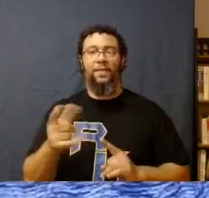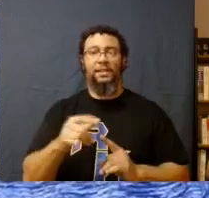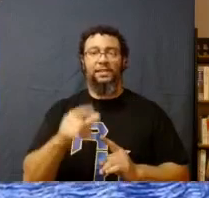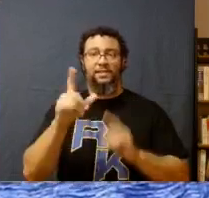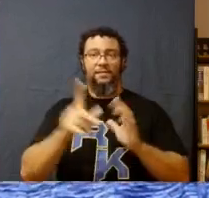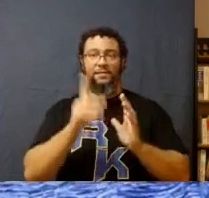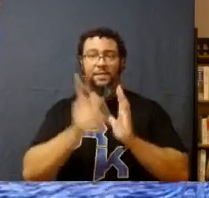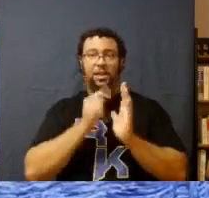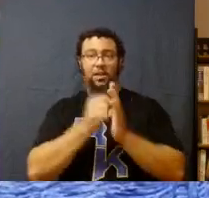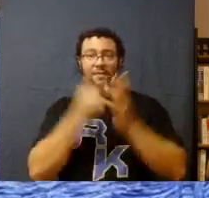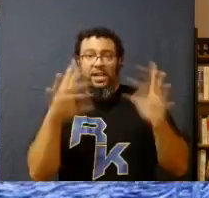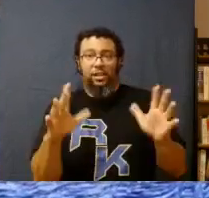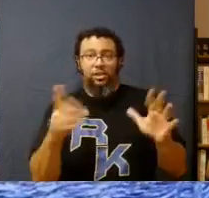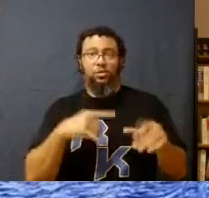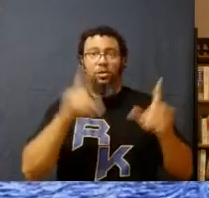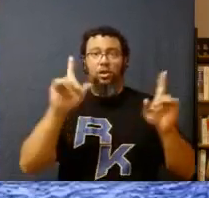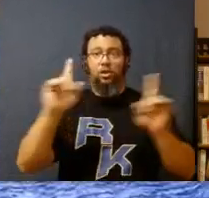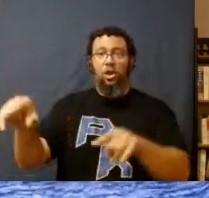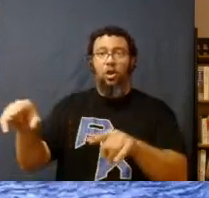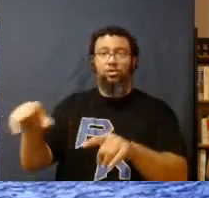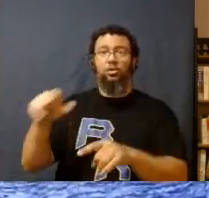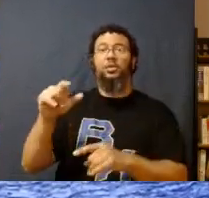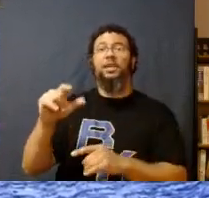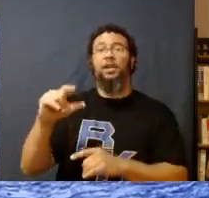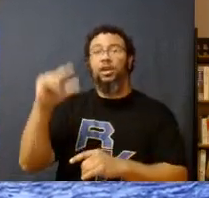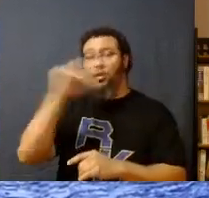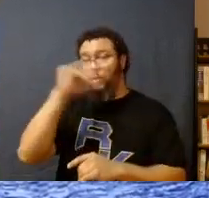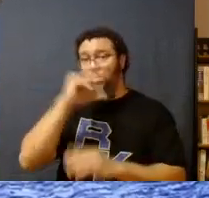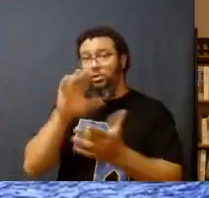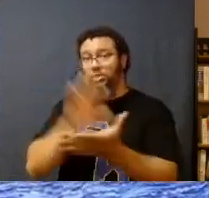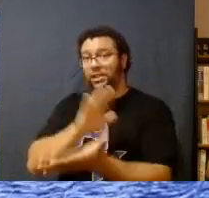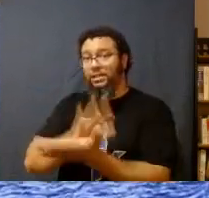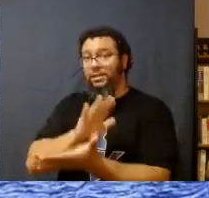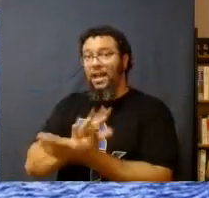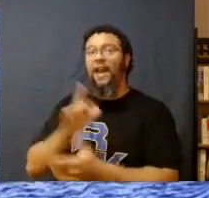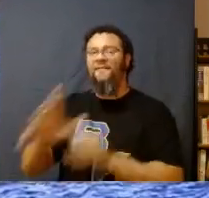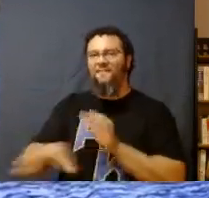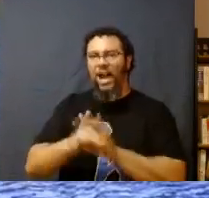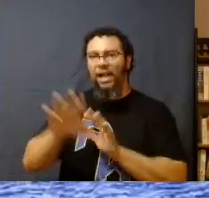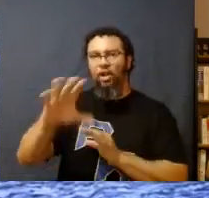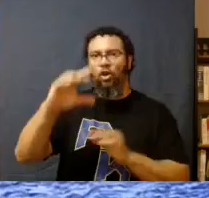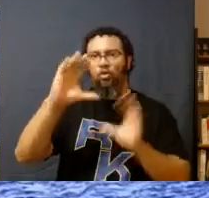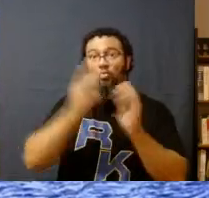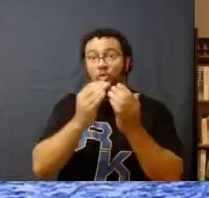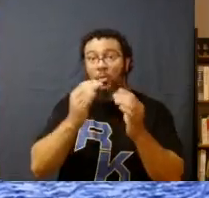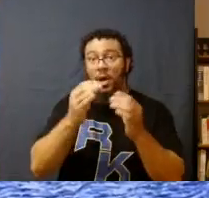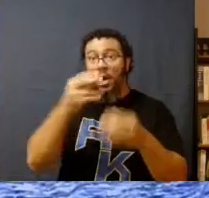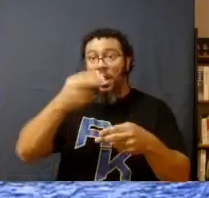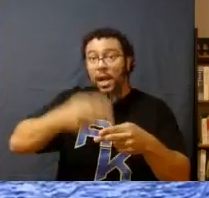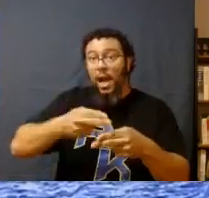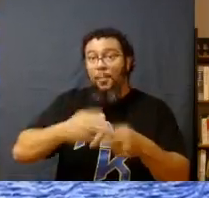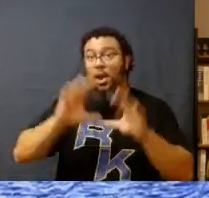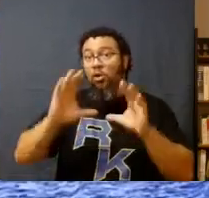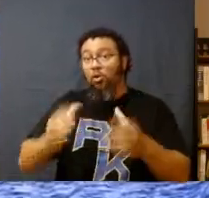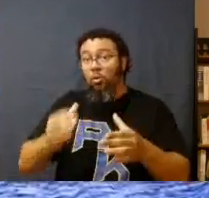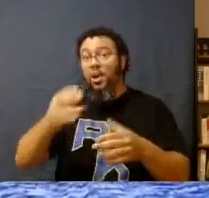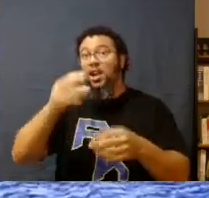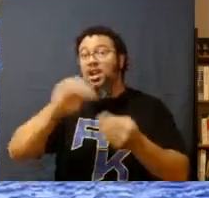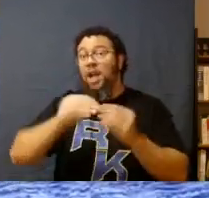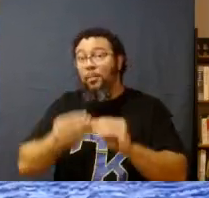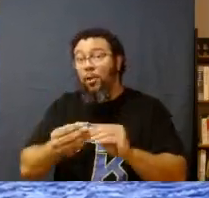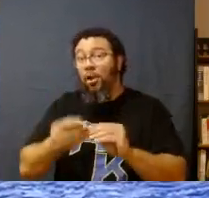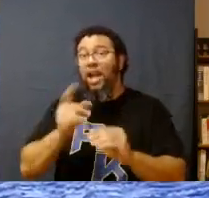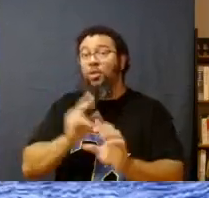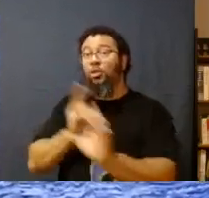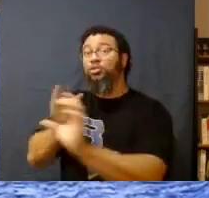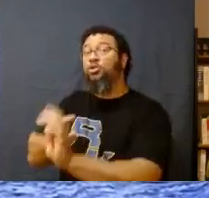go back to that Google Sheet that's on the Google Classroom. You're going to find your name, you're going to find your group number, and you're going to join the Meet, the Google Meets, that's going to take you